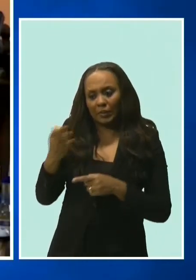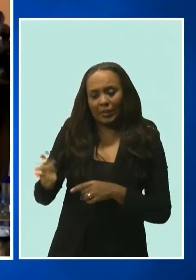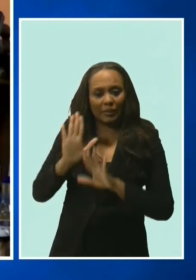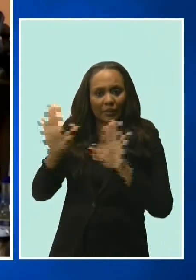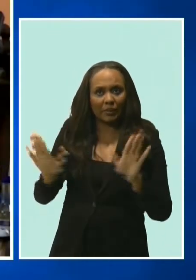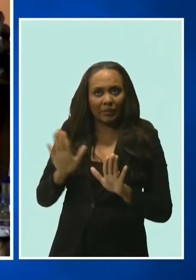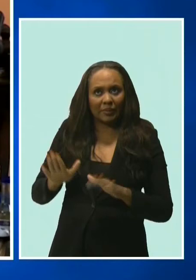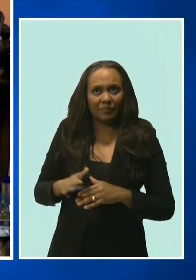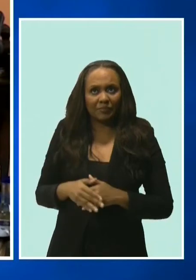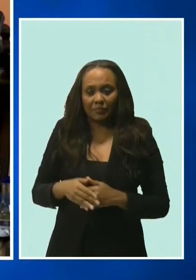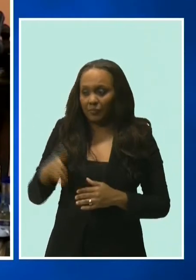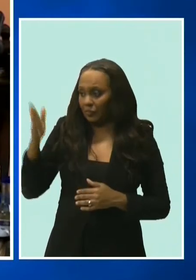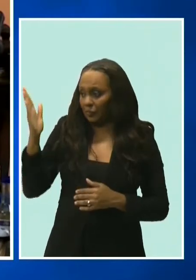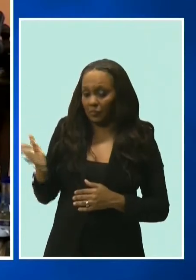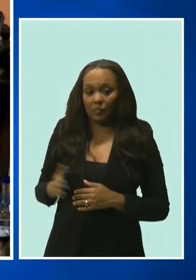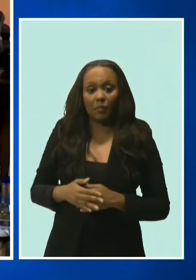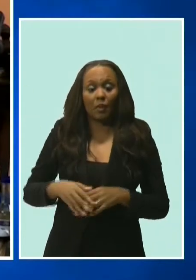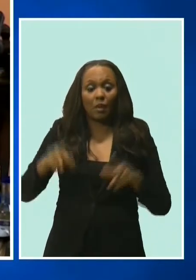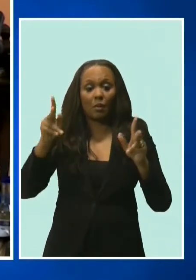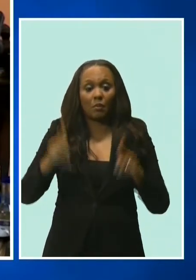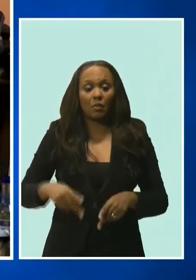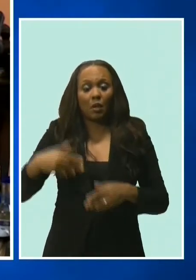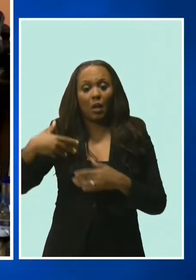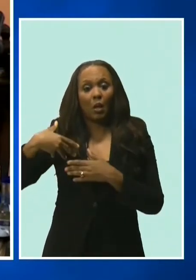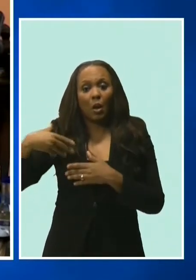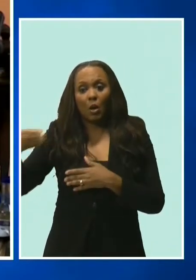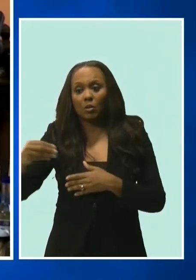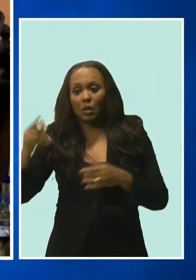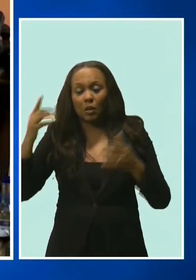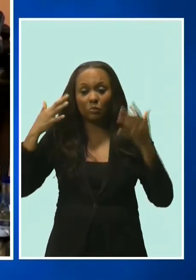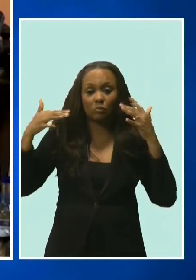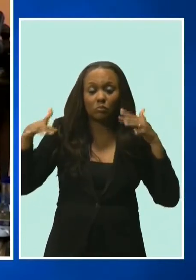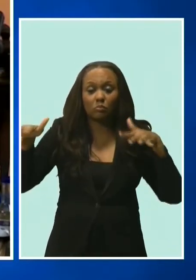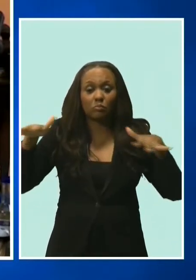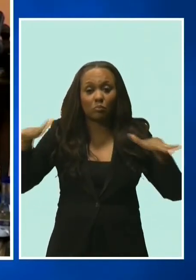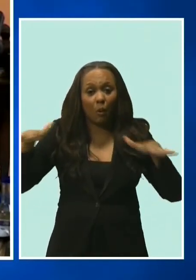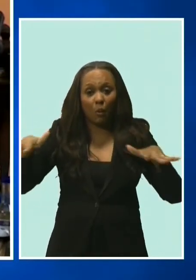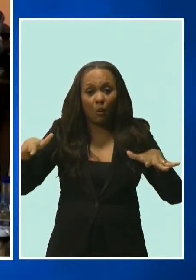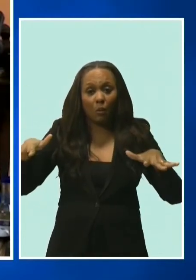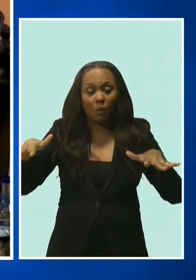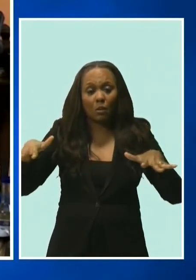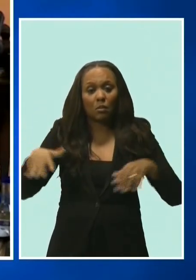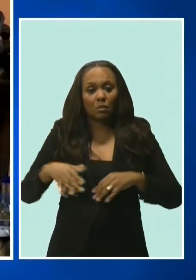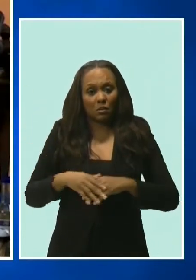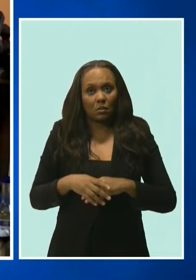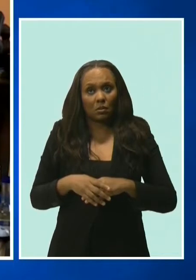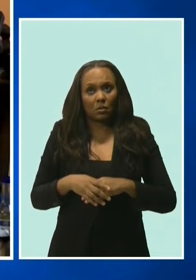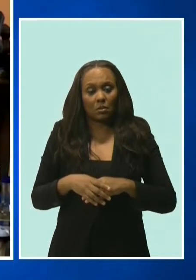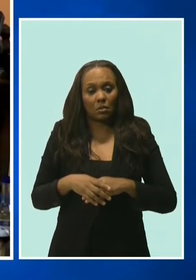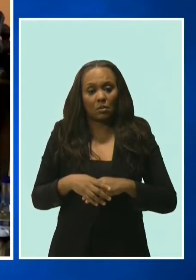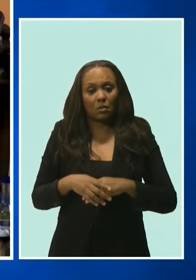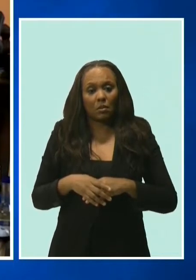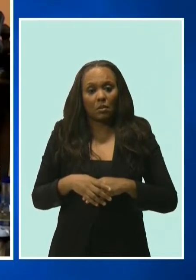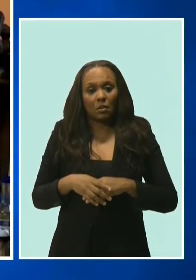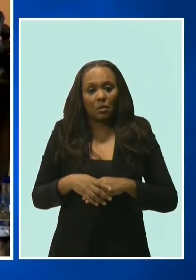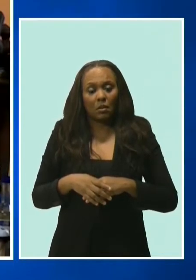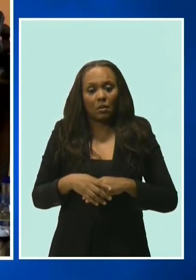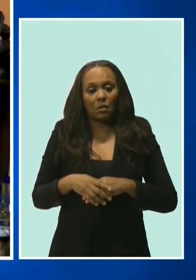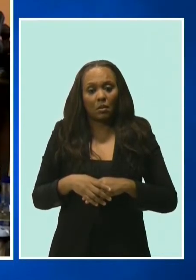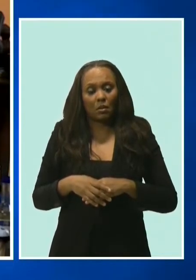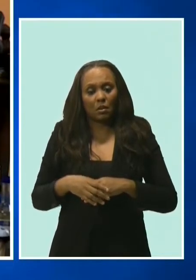any new businesses. Let me just make that clear at this point. We have tried to avoid doing new businesses. But if you do have an existing business, and especially if it's